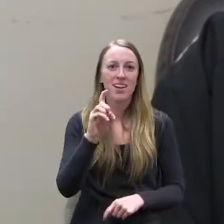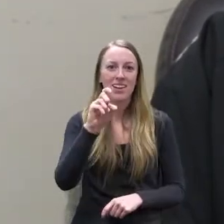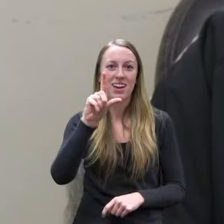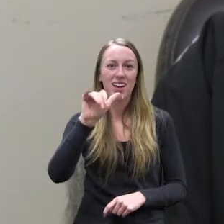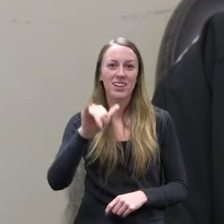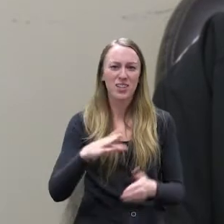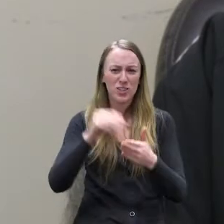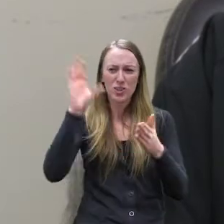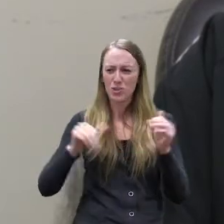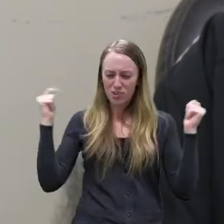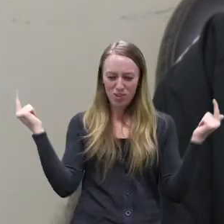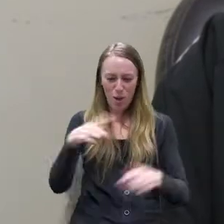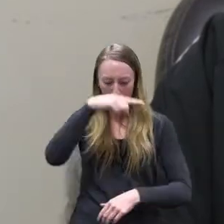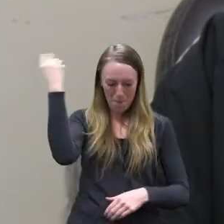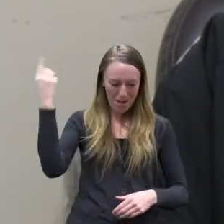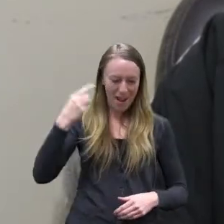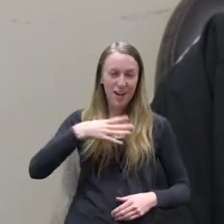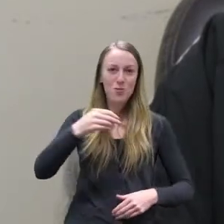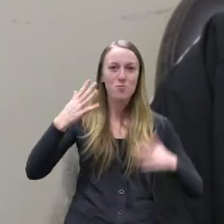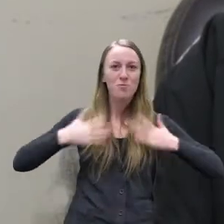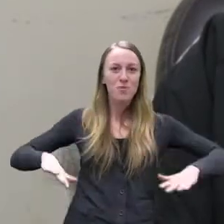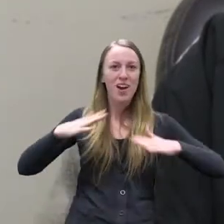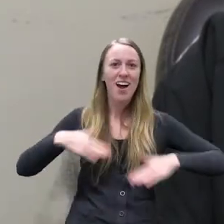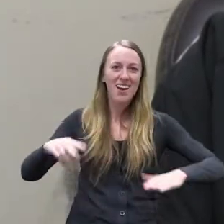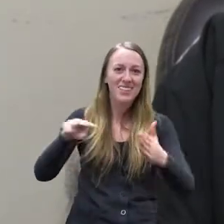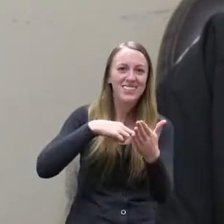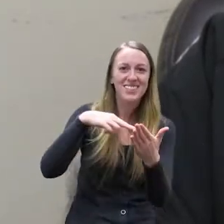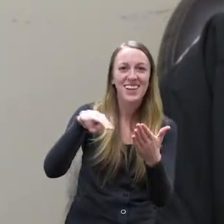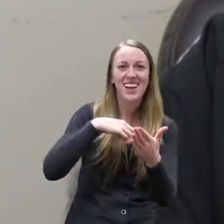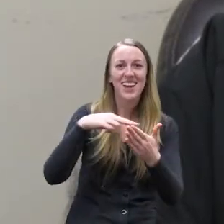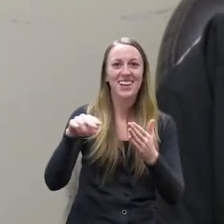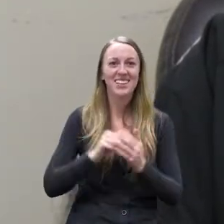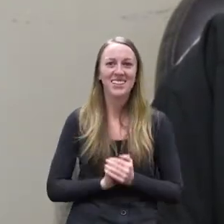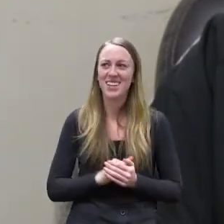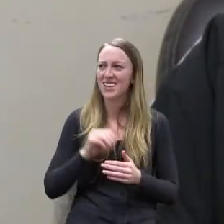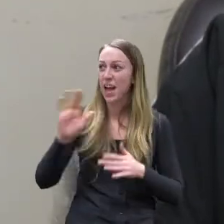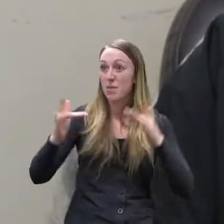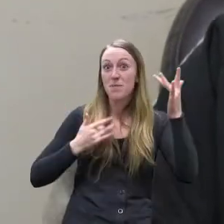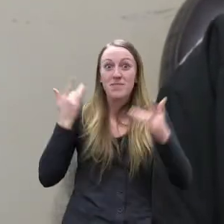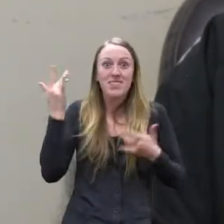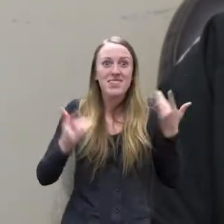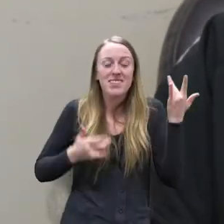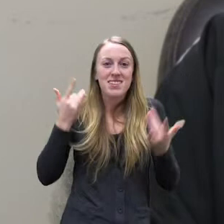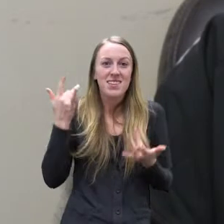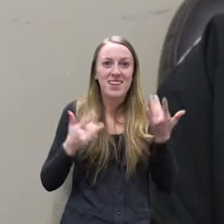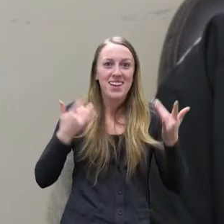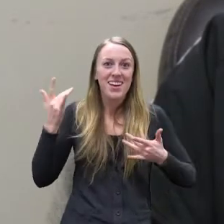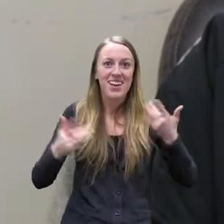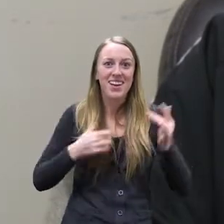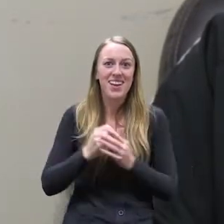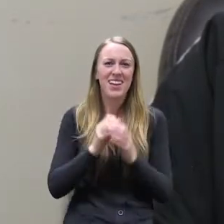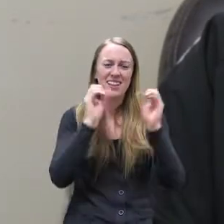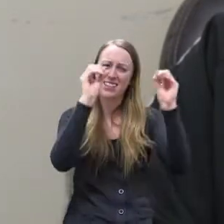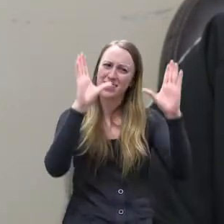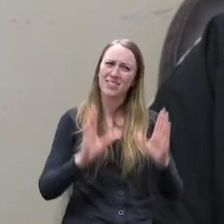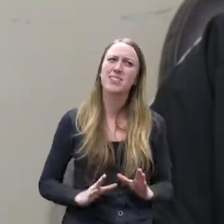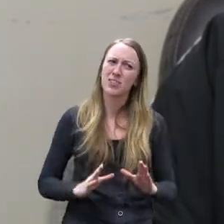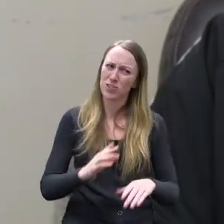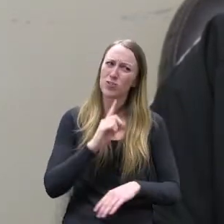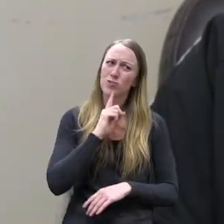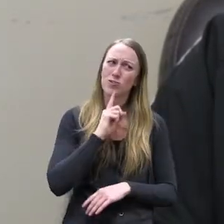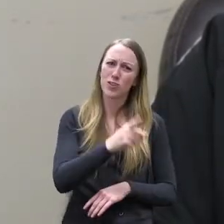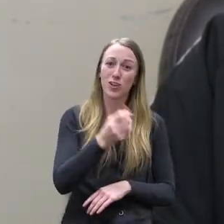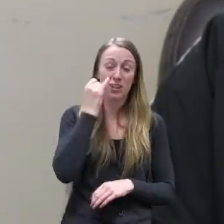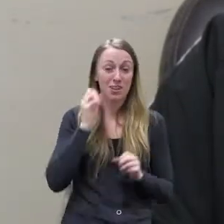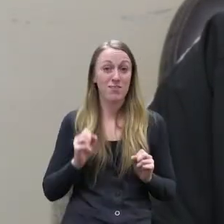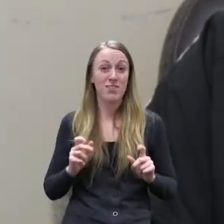in white. The students all dancing were a menacing sight. The state they were in could lead to a riot. The teachers were sure, if allowed, they